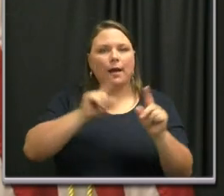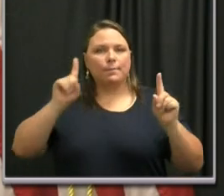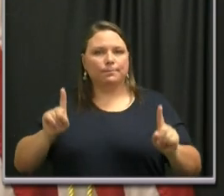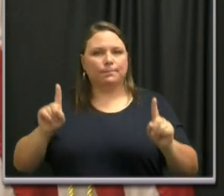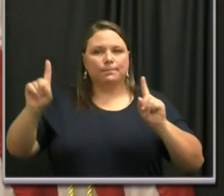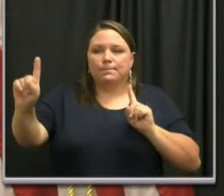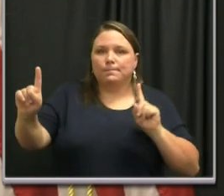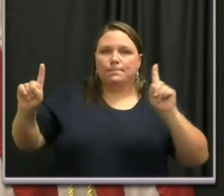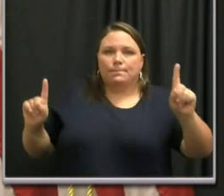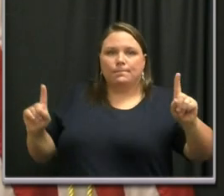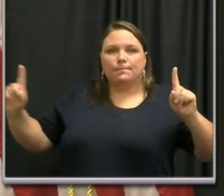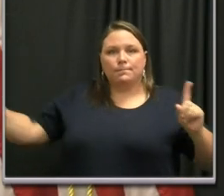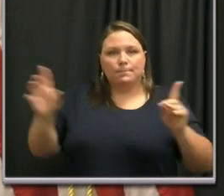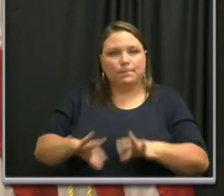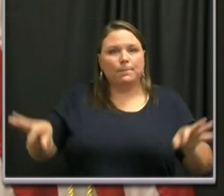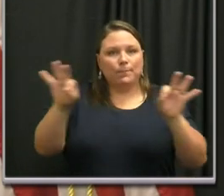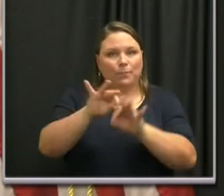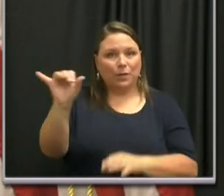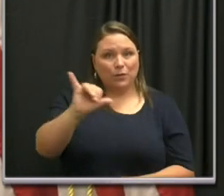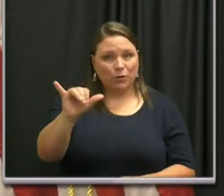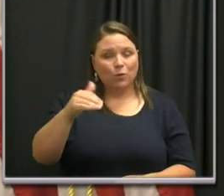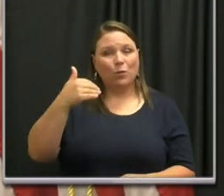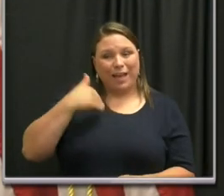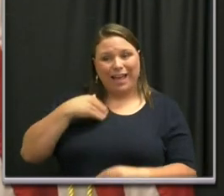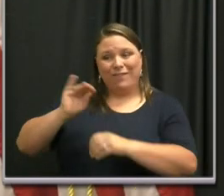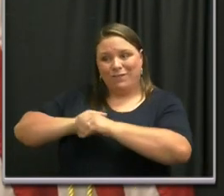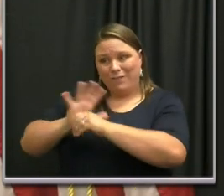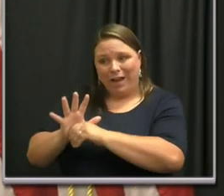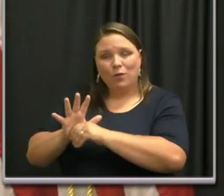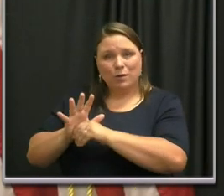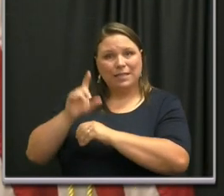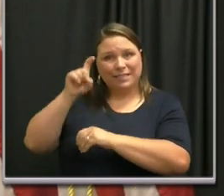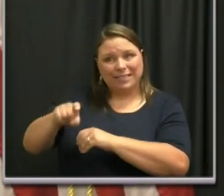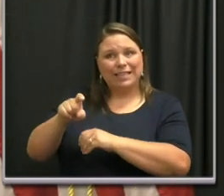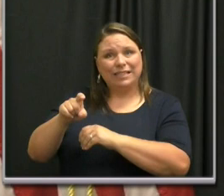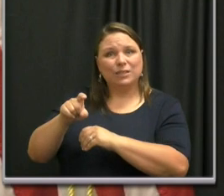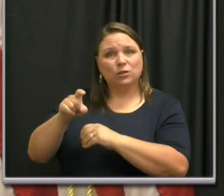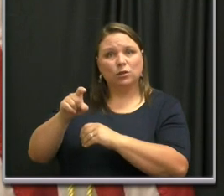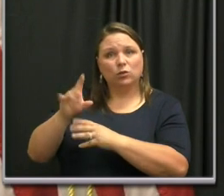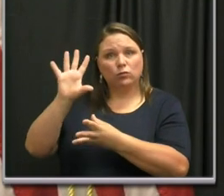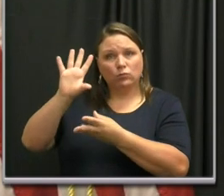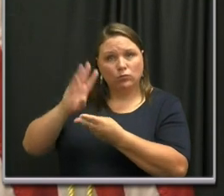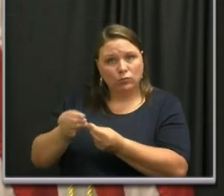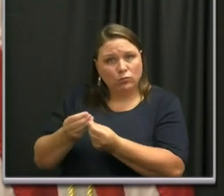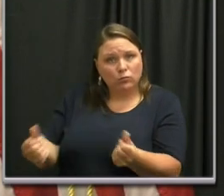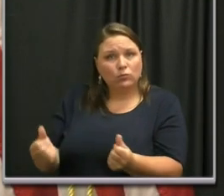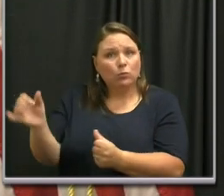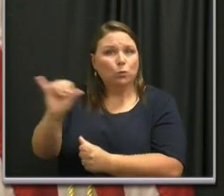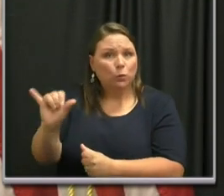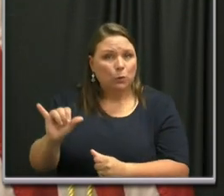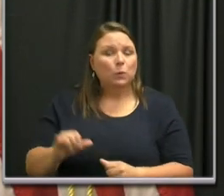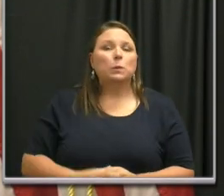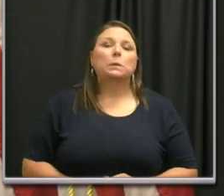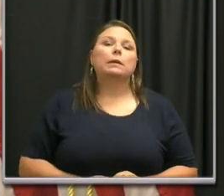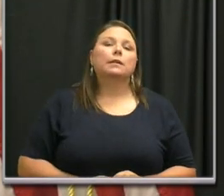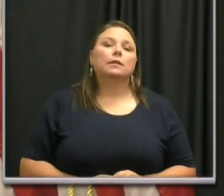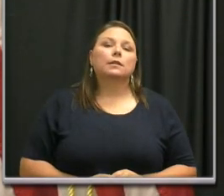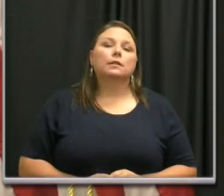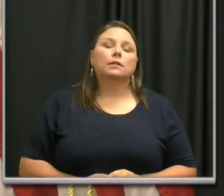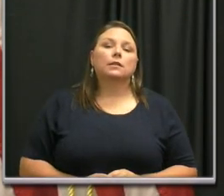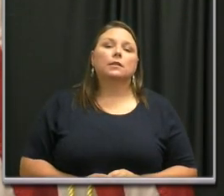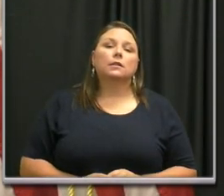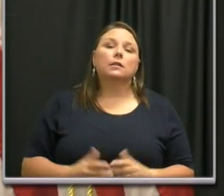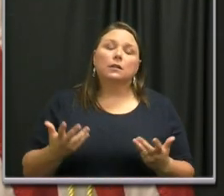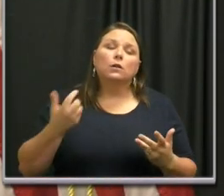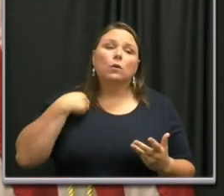is there's another kind of virus that we have to be fighting as well also. So there's not,